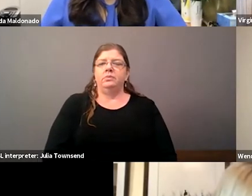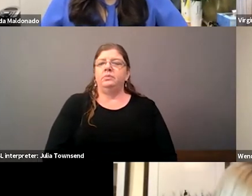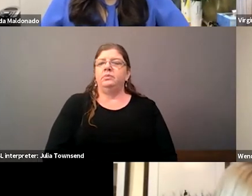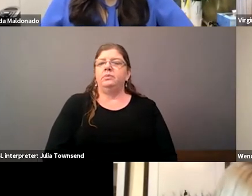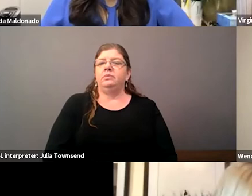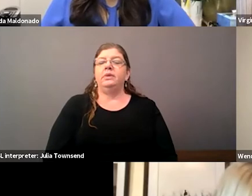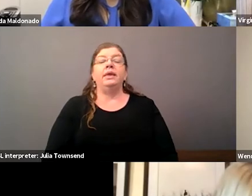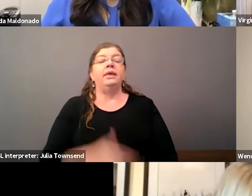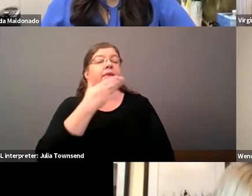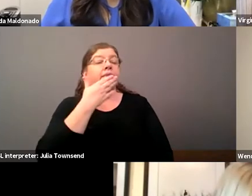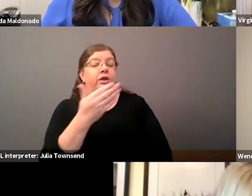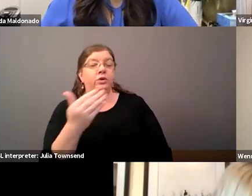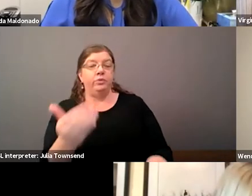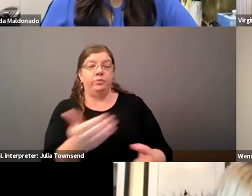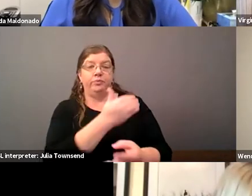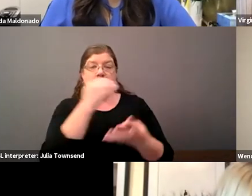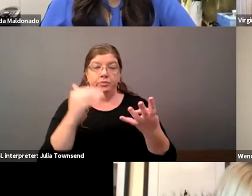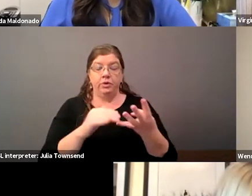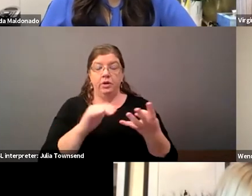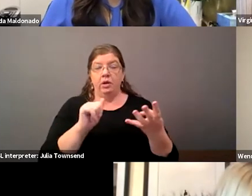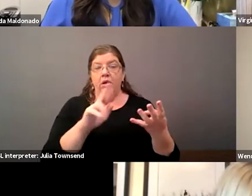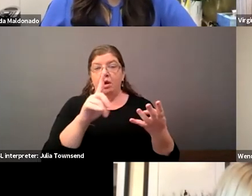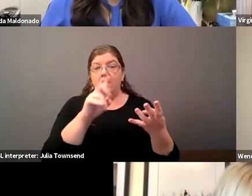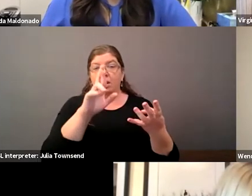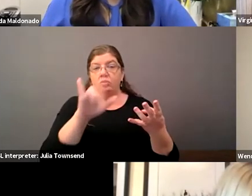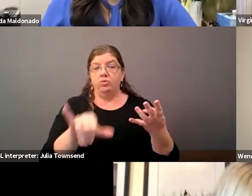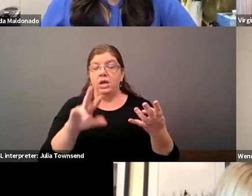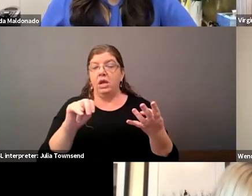thank you next we have audrey